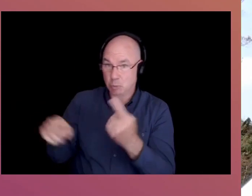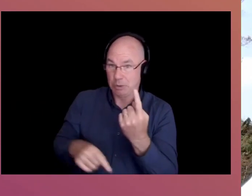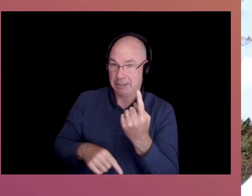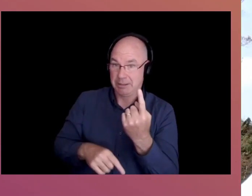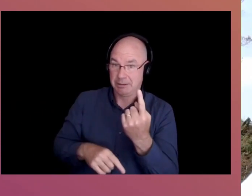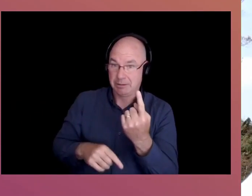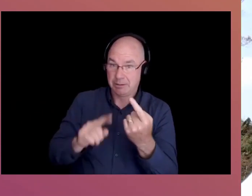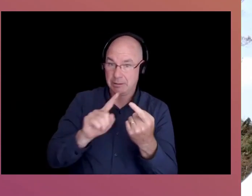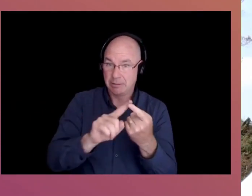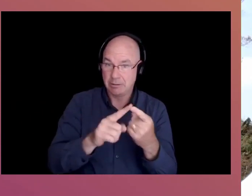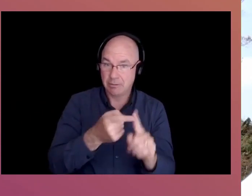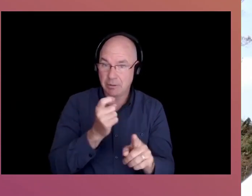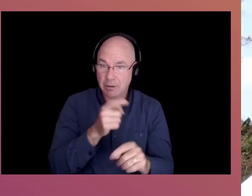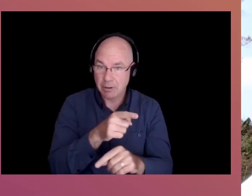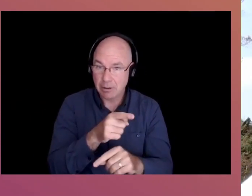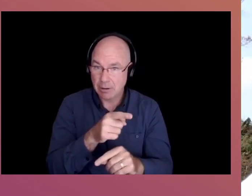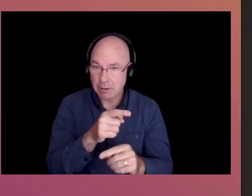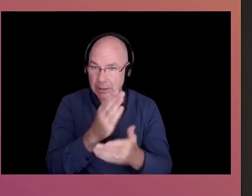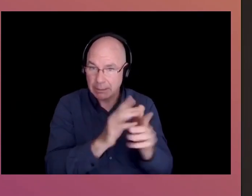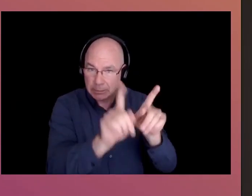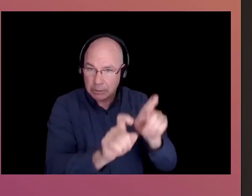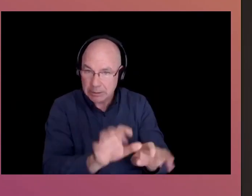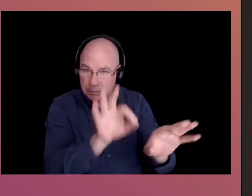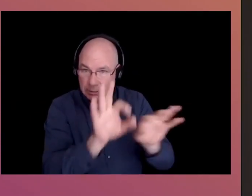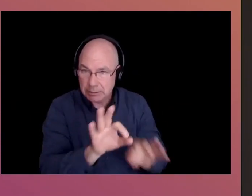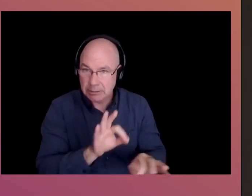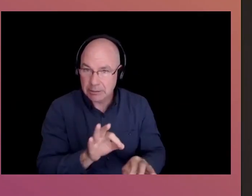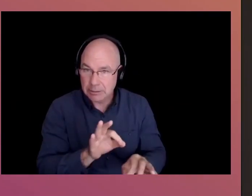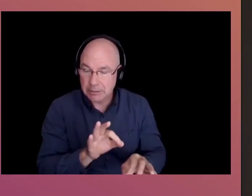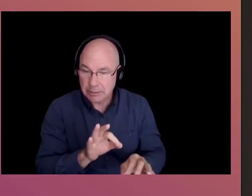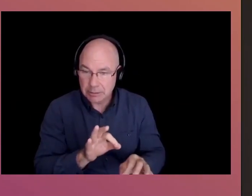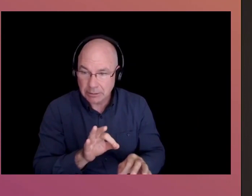by picking some questions in the beginning.